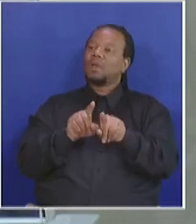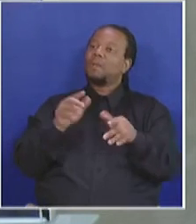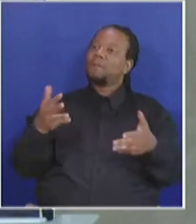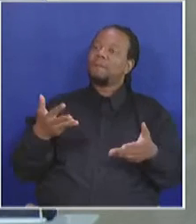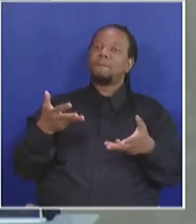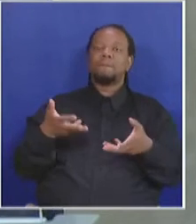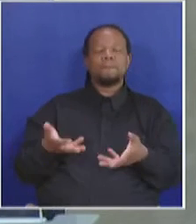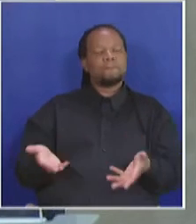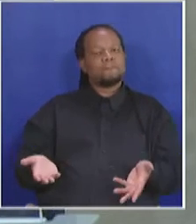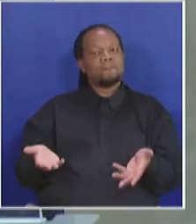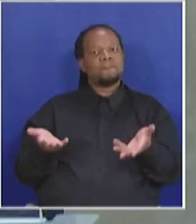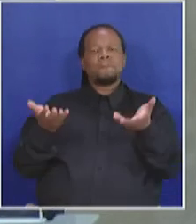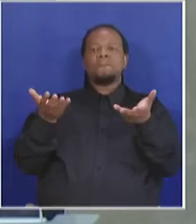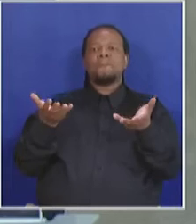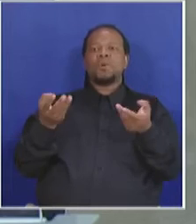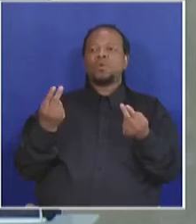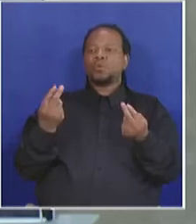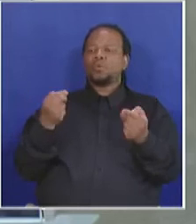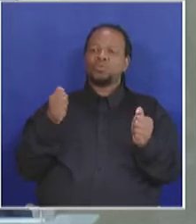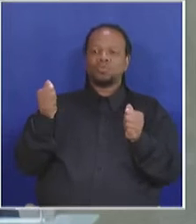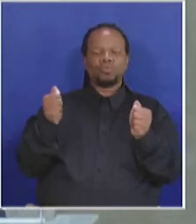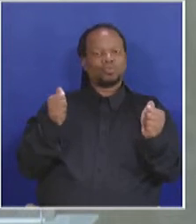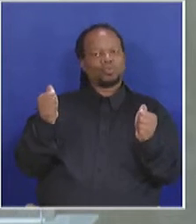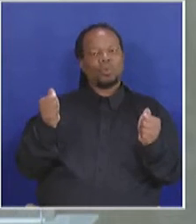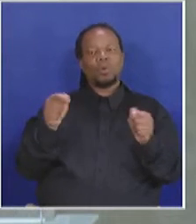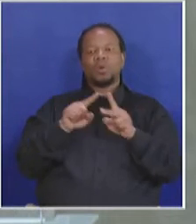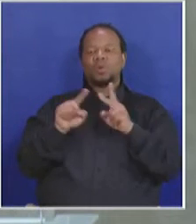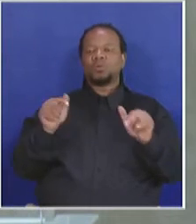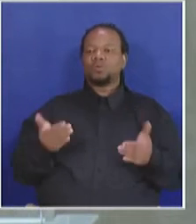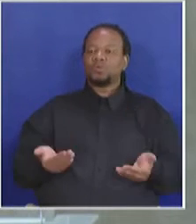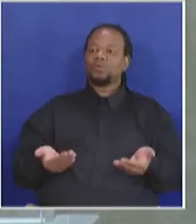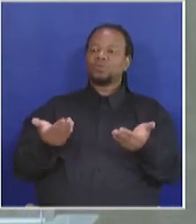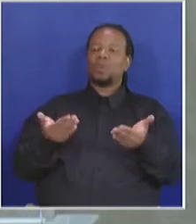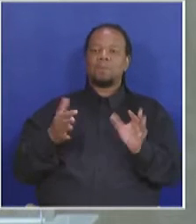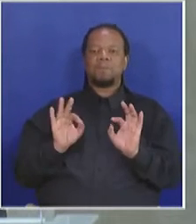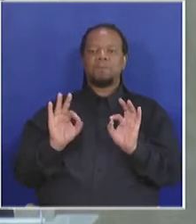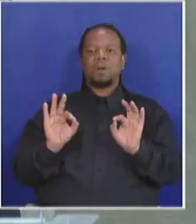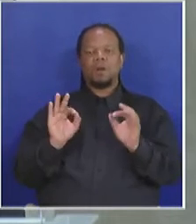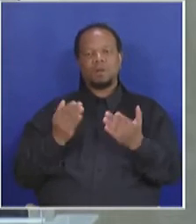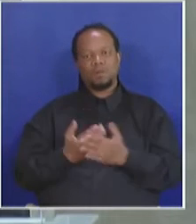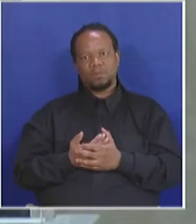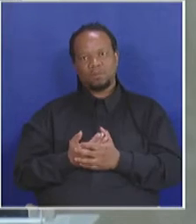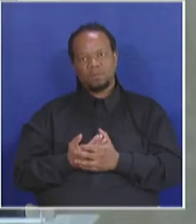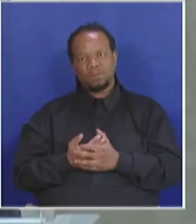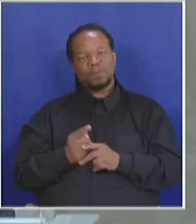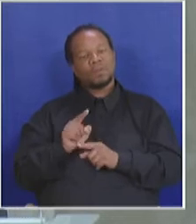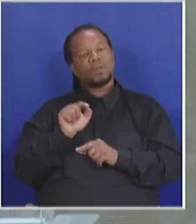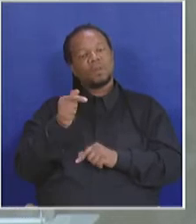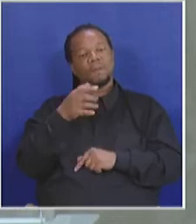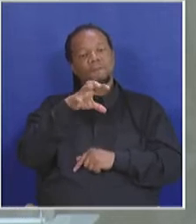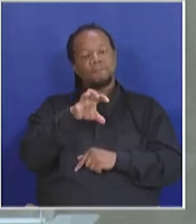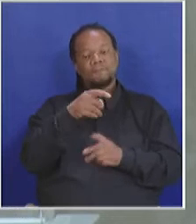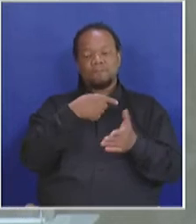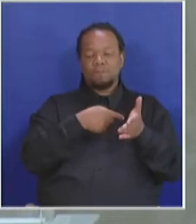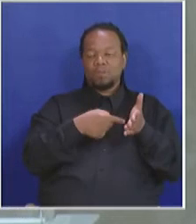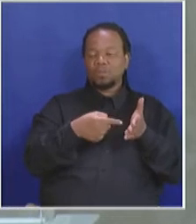numbers of new jobs and strengthening delivery of services. The aim of this provincial week was to look at progress made